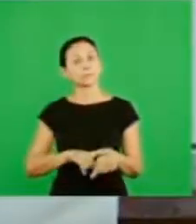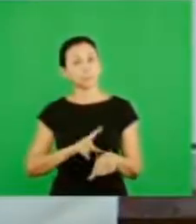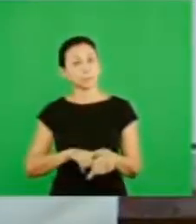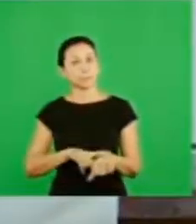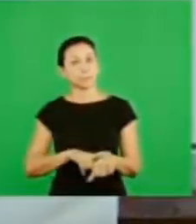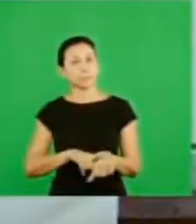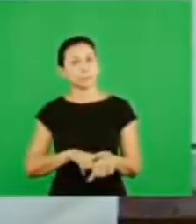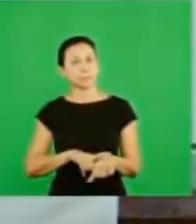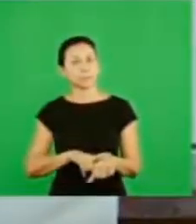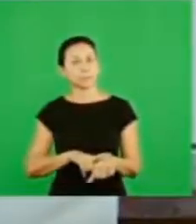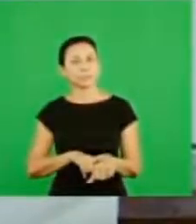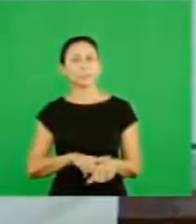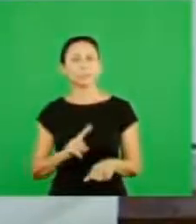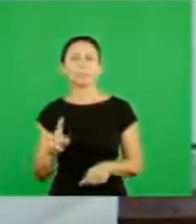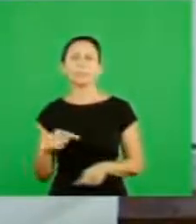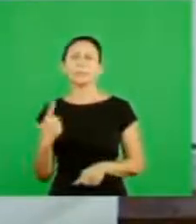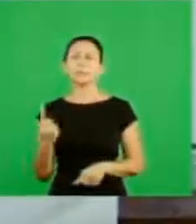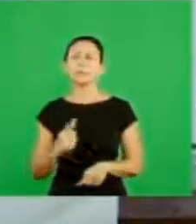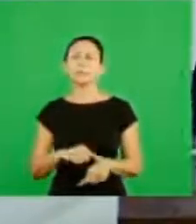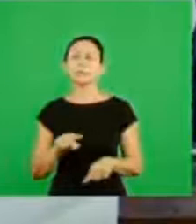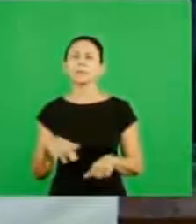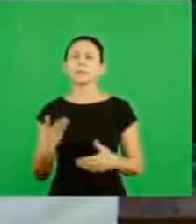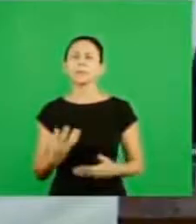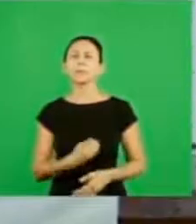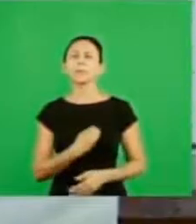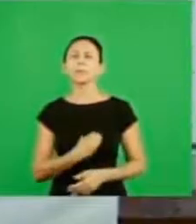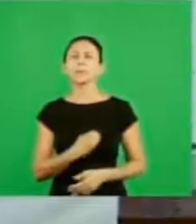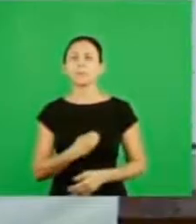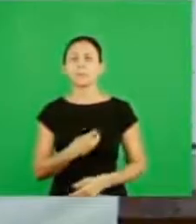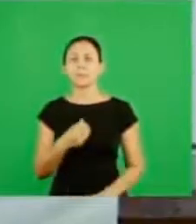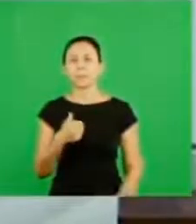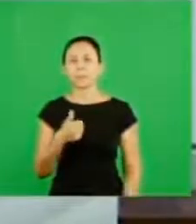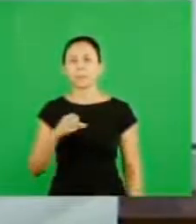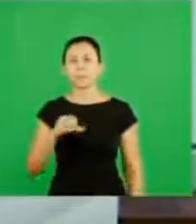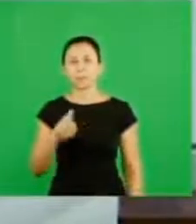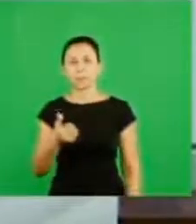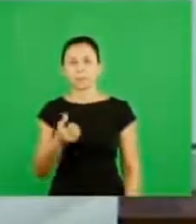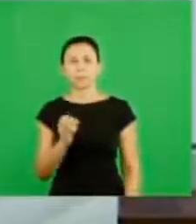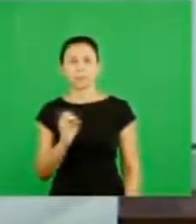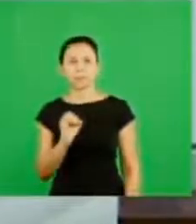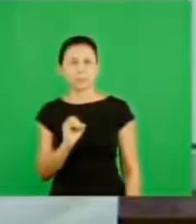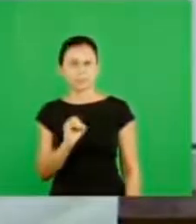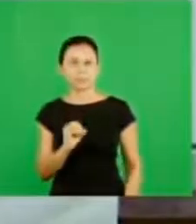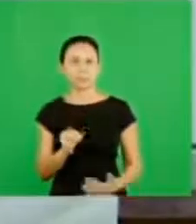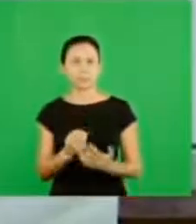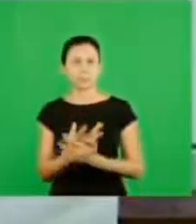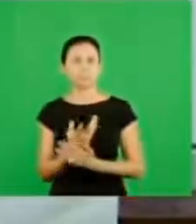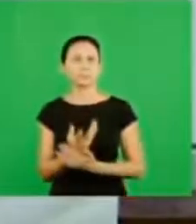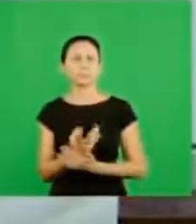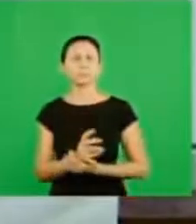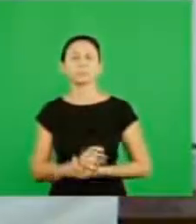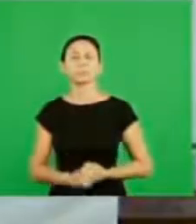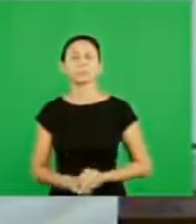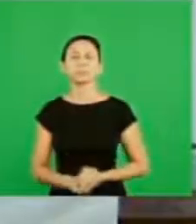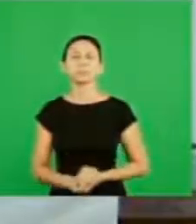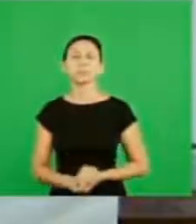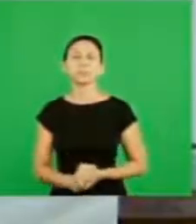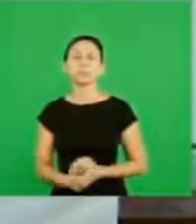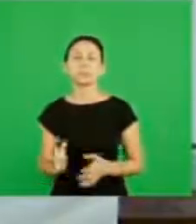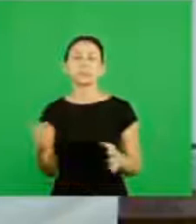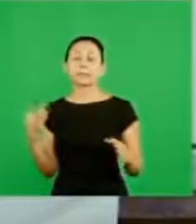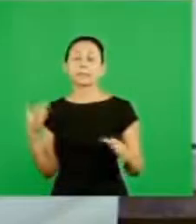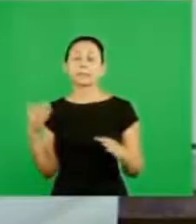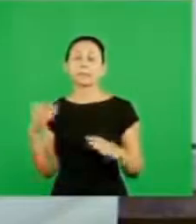the beginning of an understanding for that moment that we were living. What were we living? The